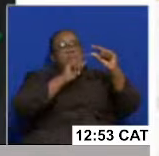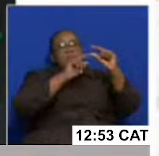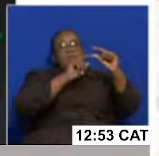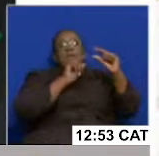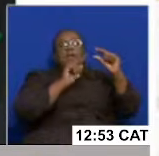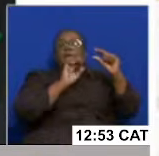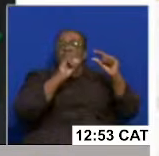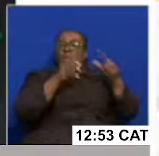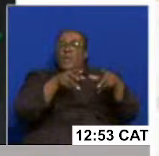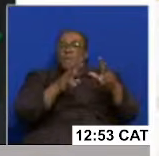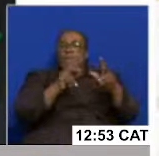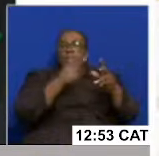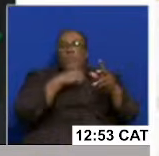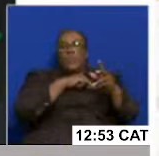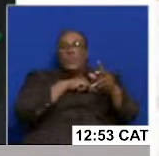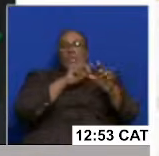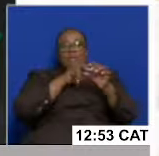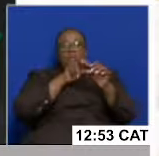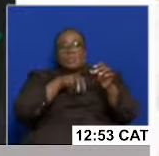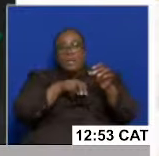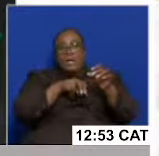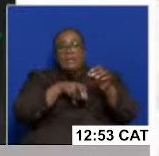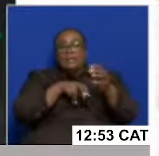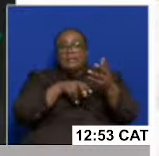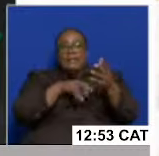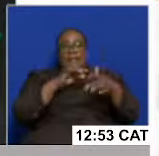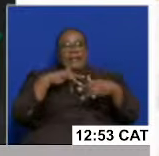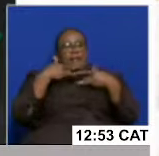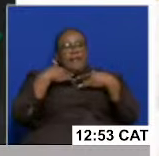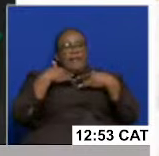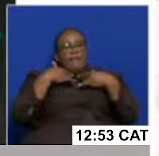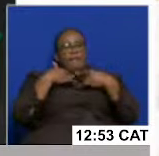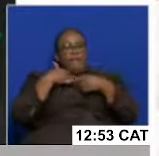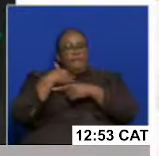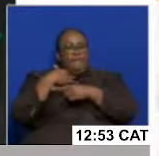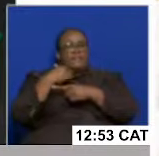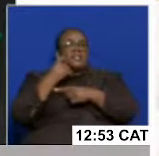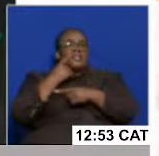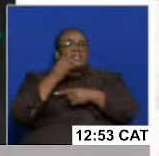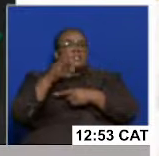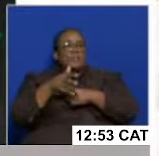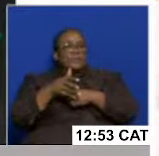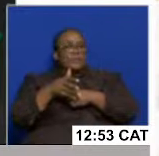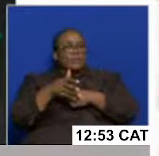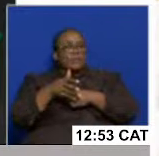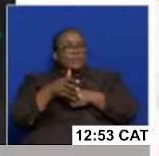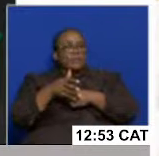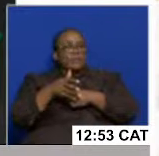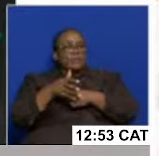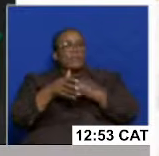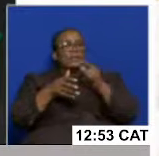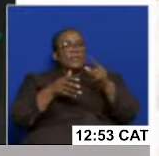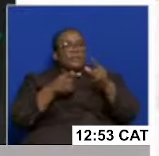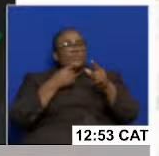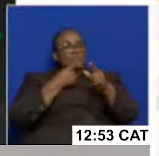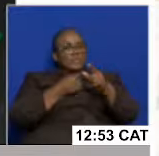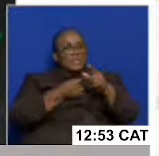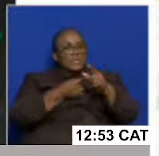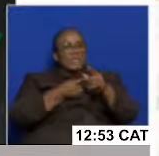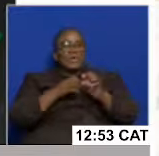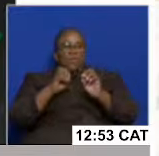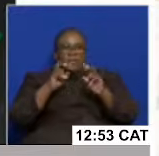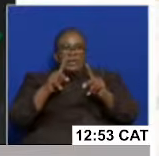That's Officer Stoltz asking you, talking about Yeah. Magagula, and then you say, okay, let me